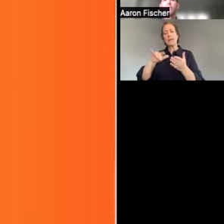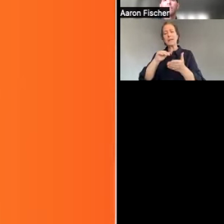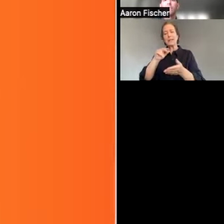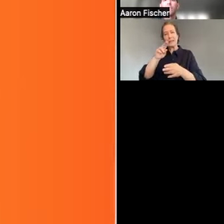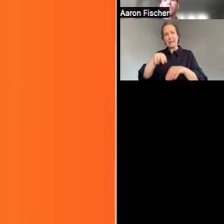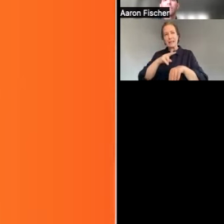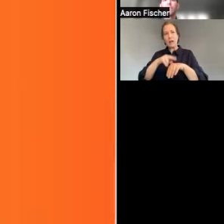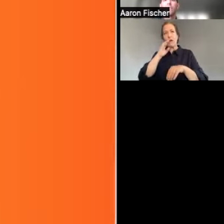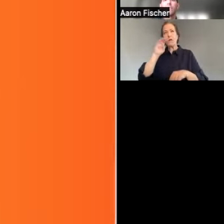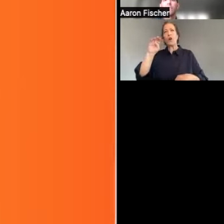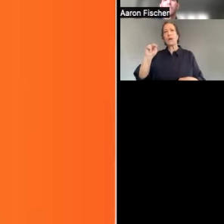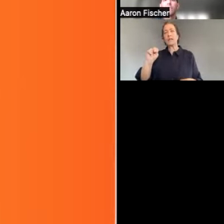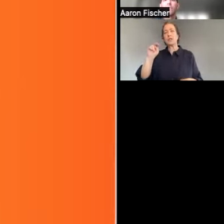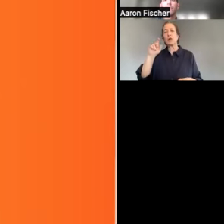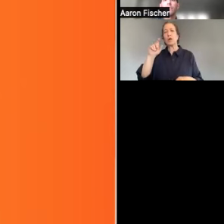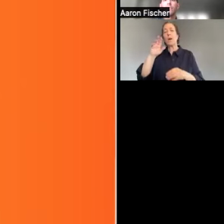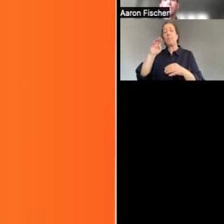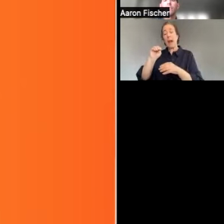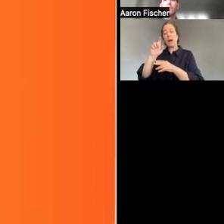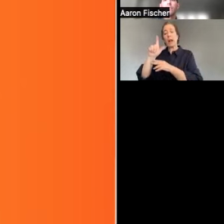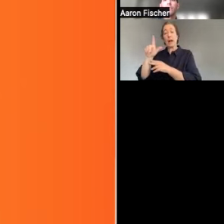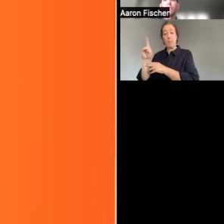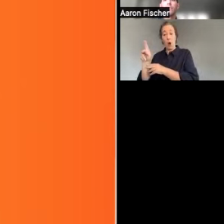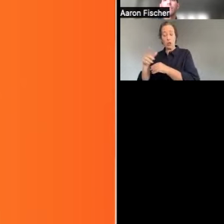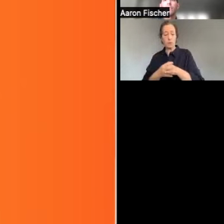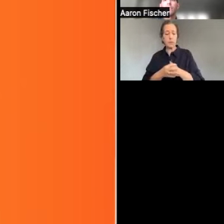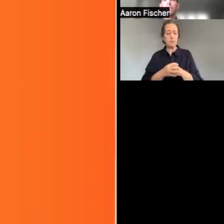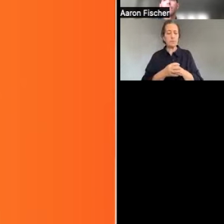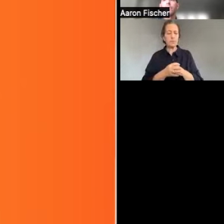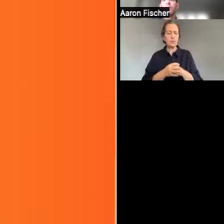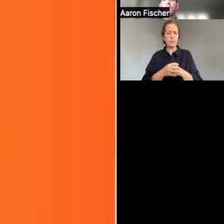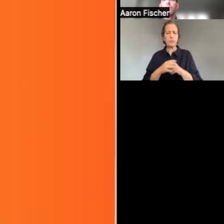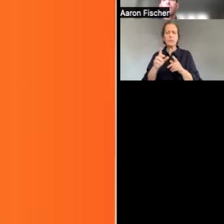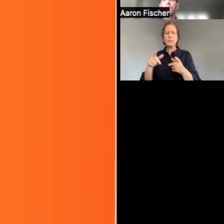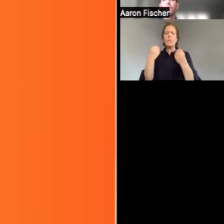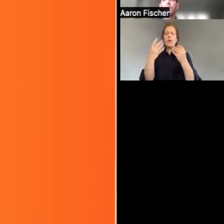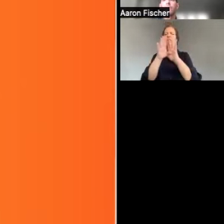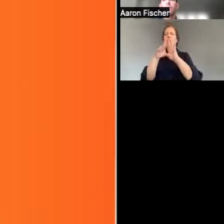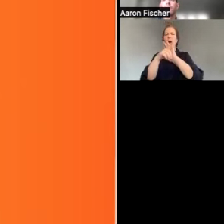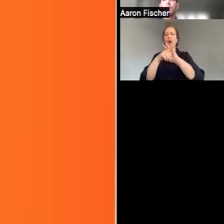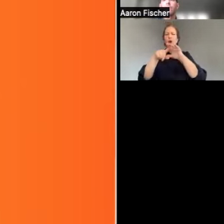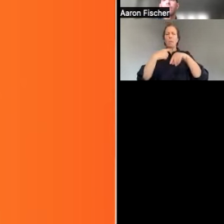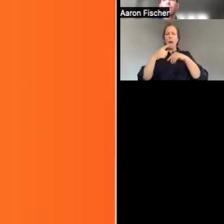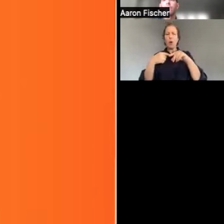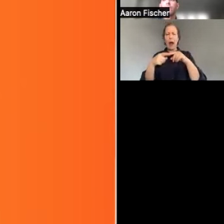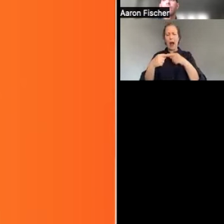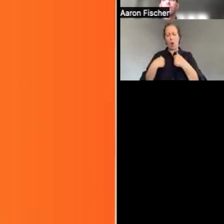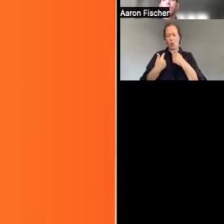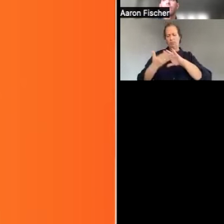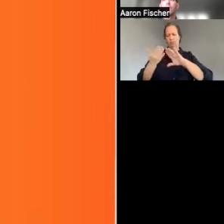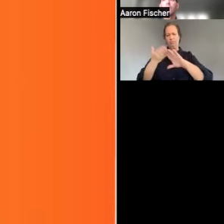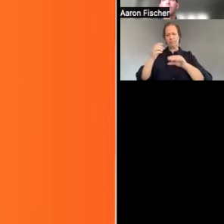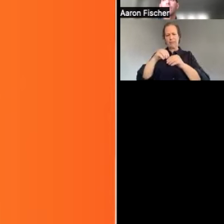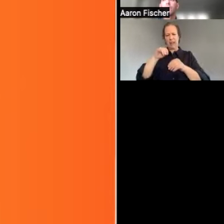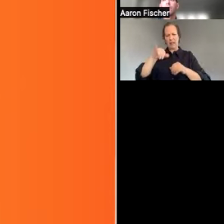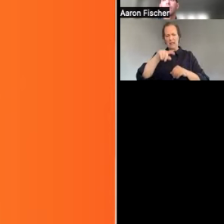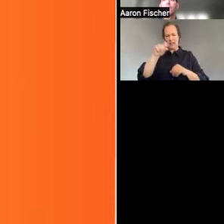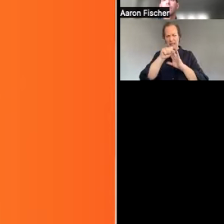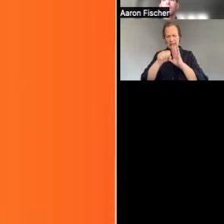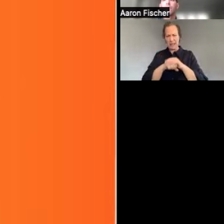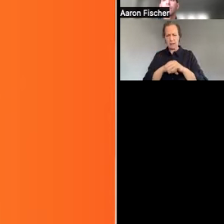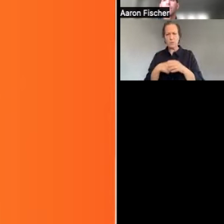provide a little bit of background as well as information about how medical legal partnerships have always operated in this space. So what is